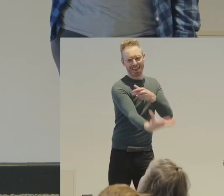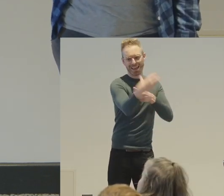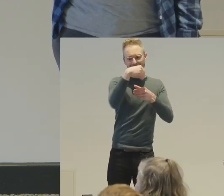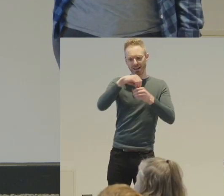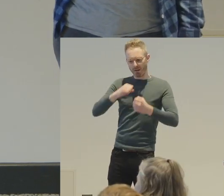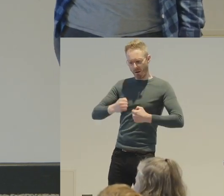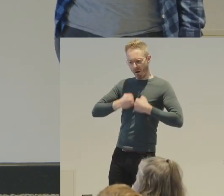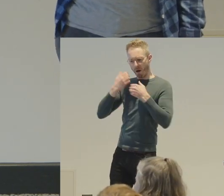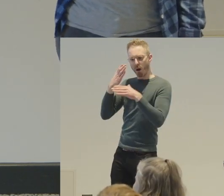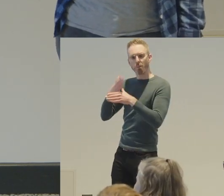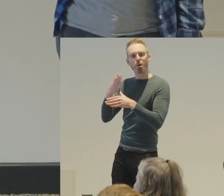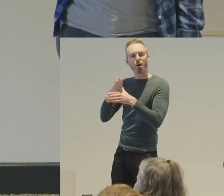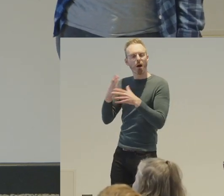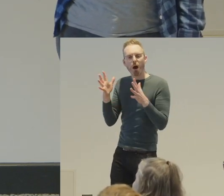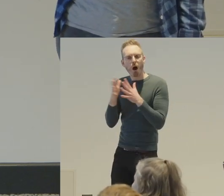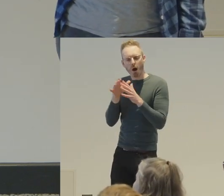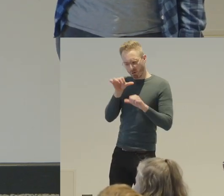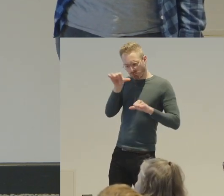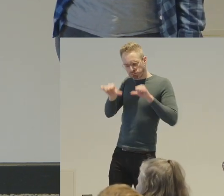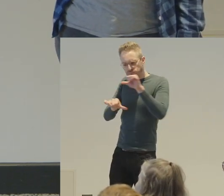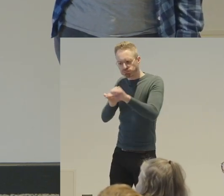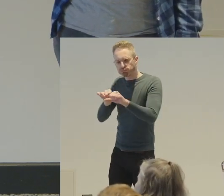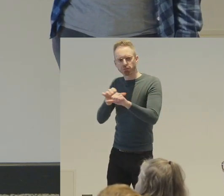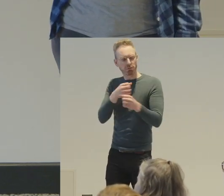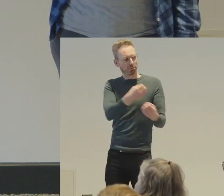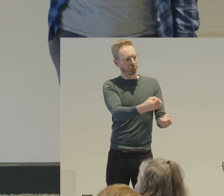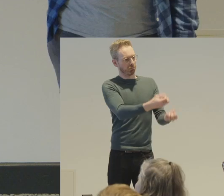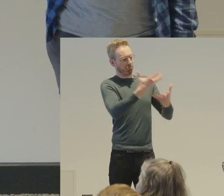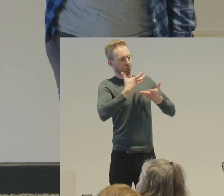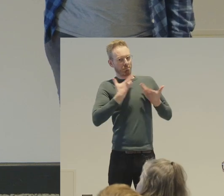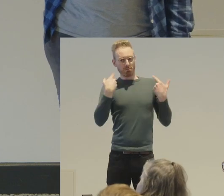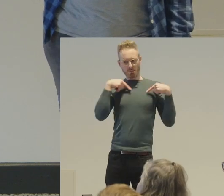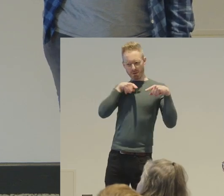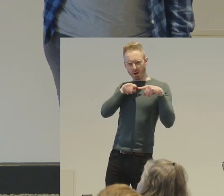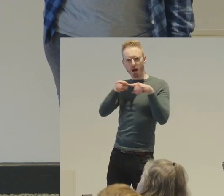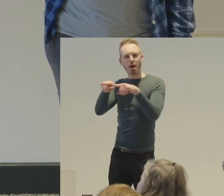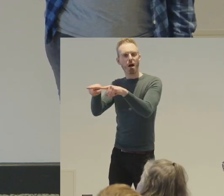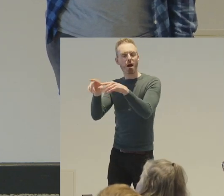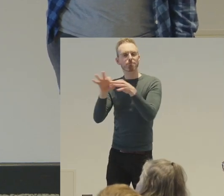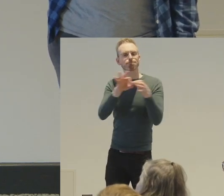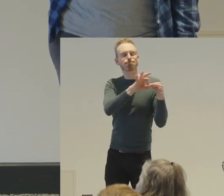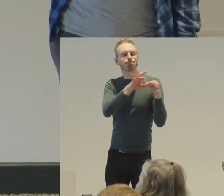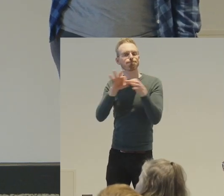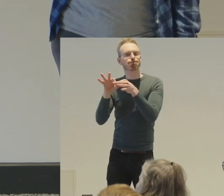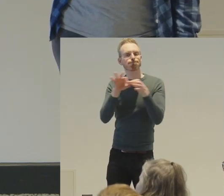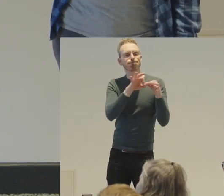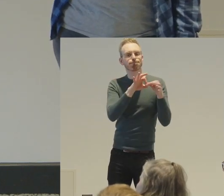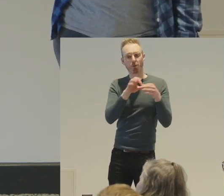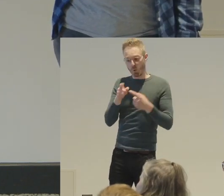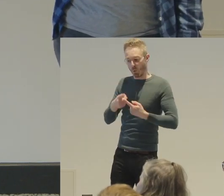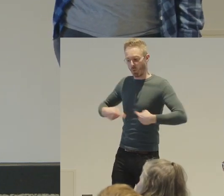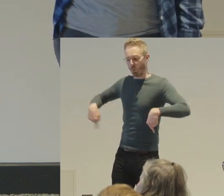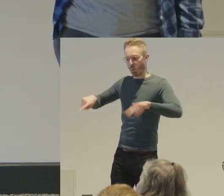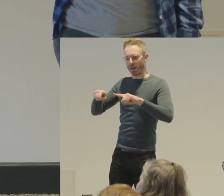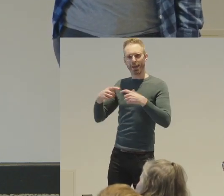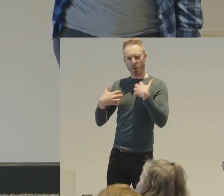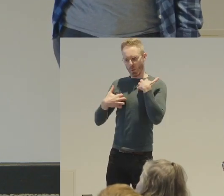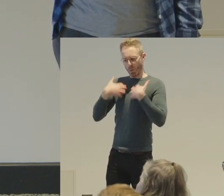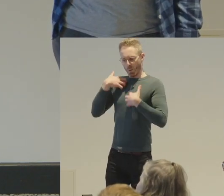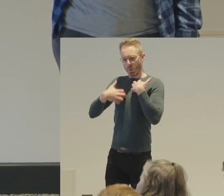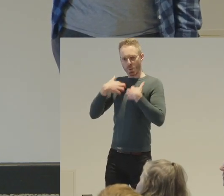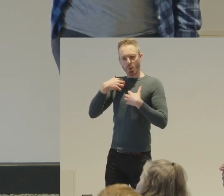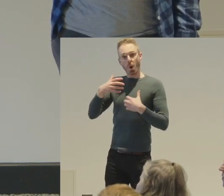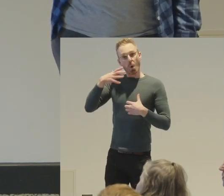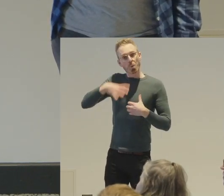real appetite from our teams to want to learn more and to do better.